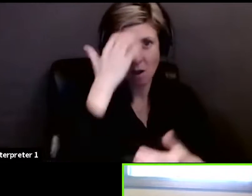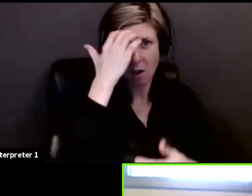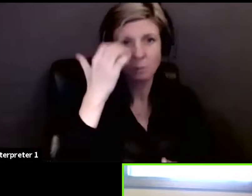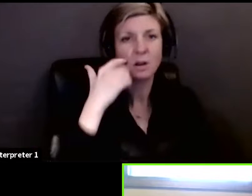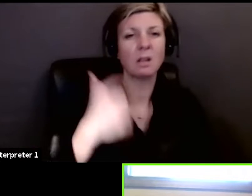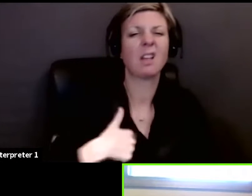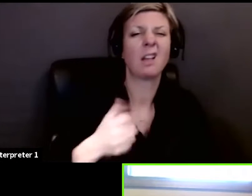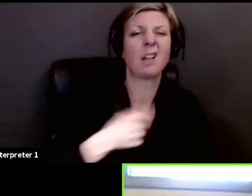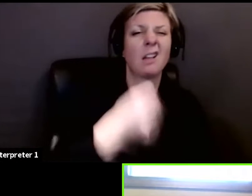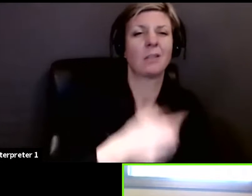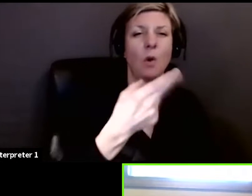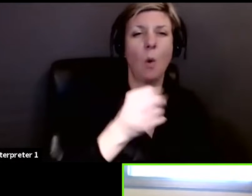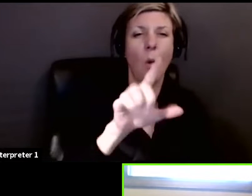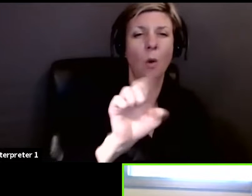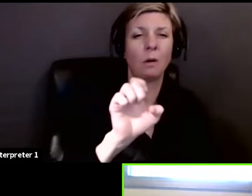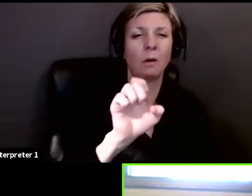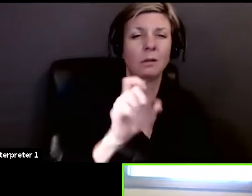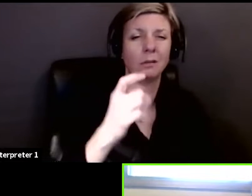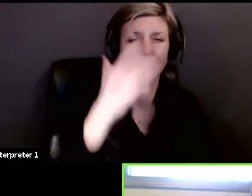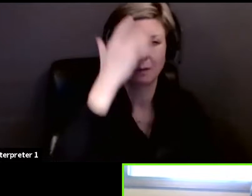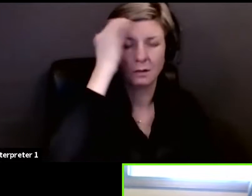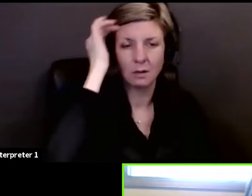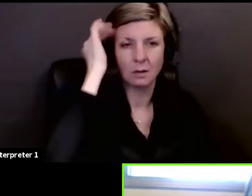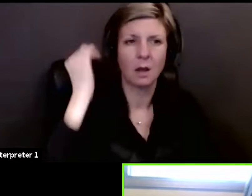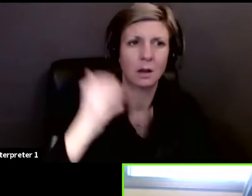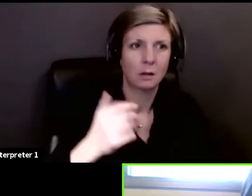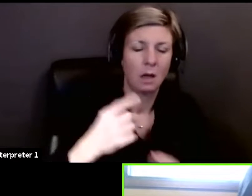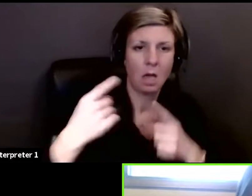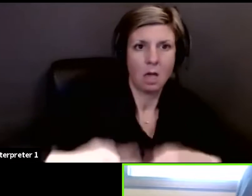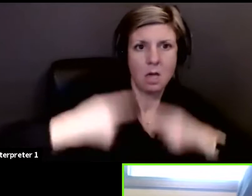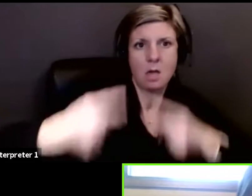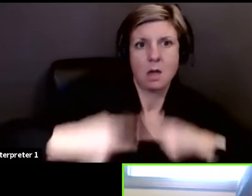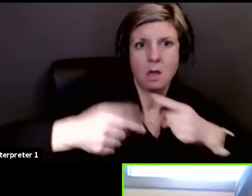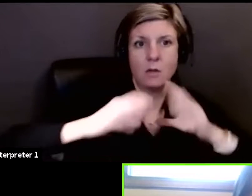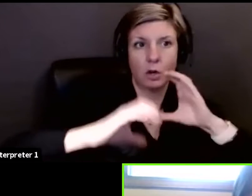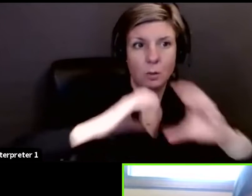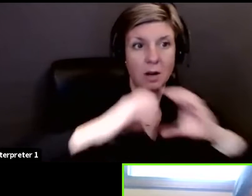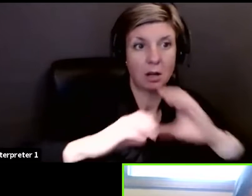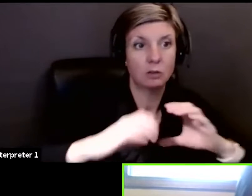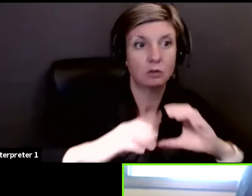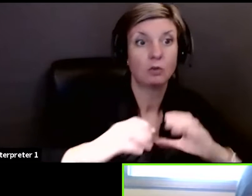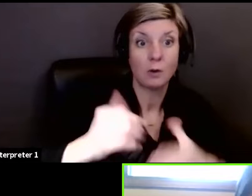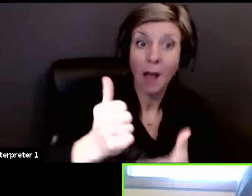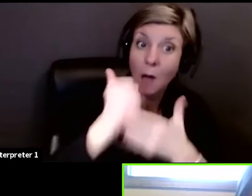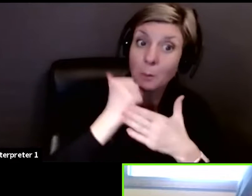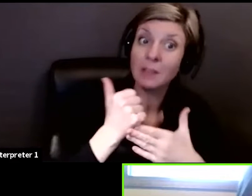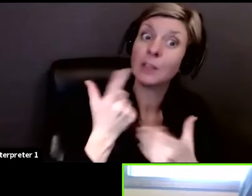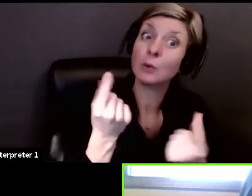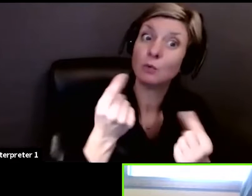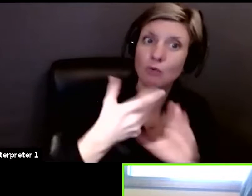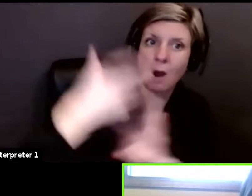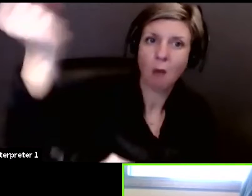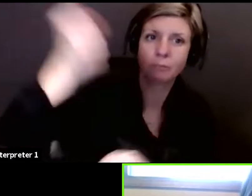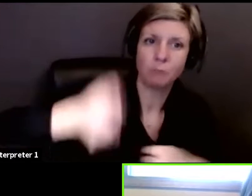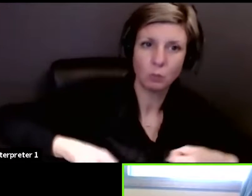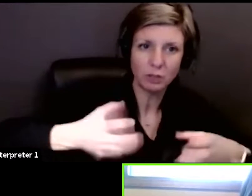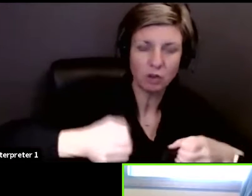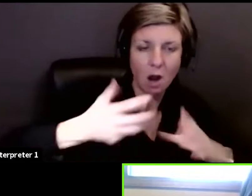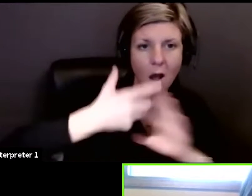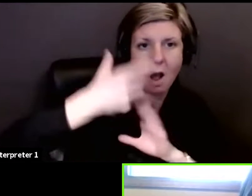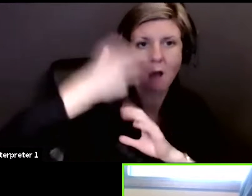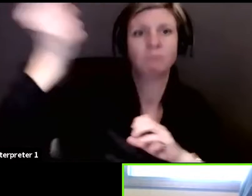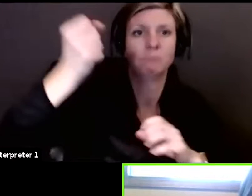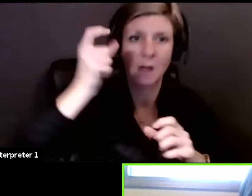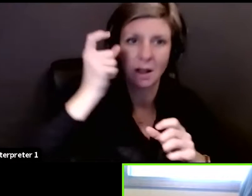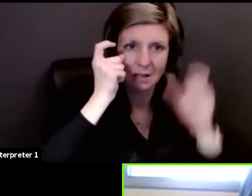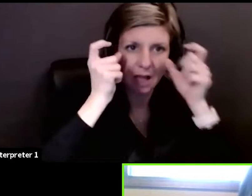was just having a lot of trouble communicating. And to help me along, they took away my mobility aid, my wheelchair, and they took away my glasses because it's not